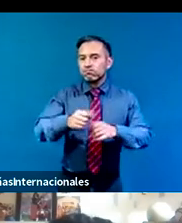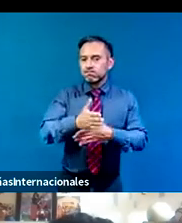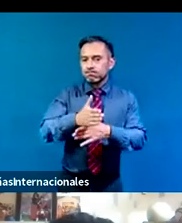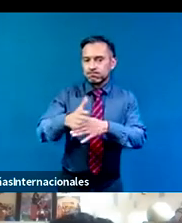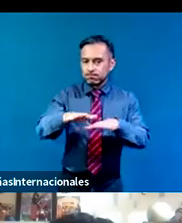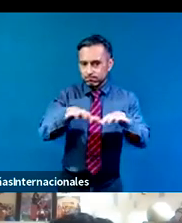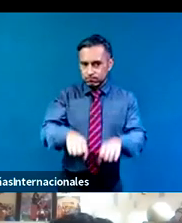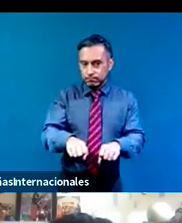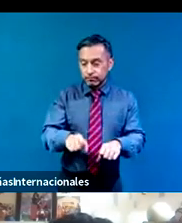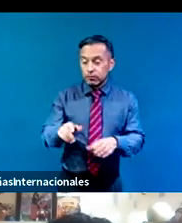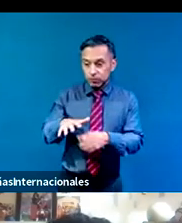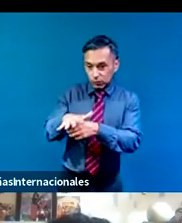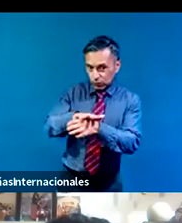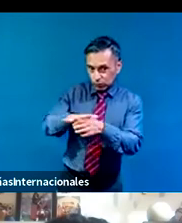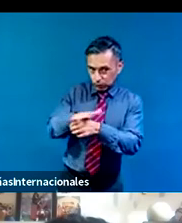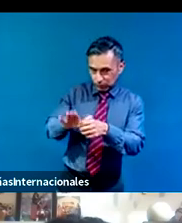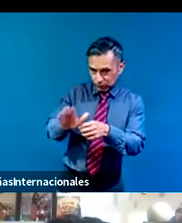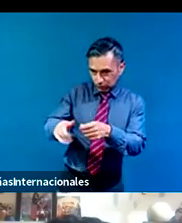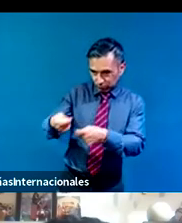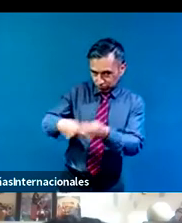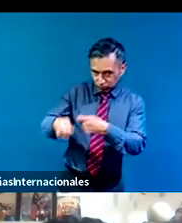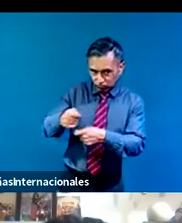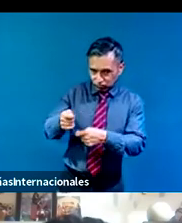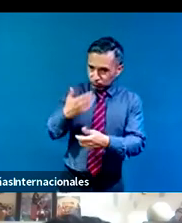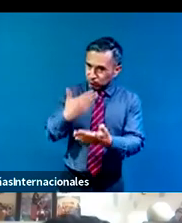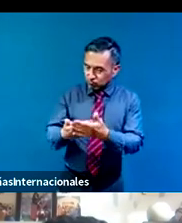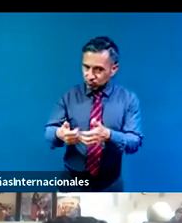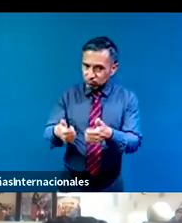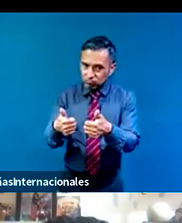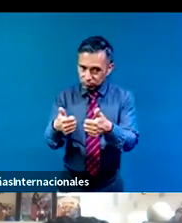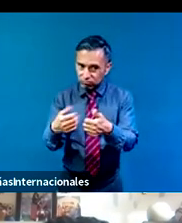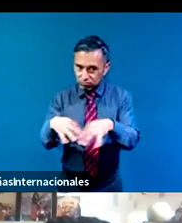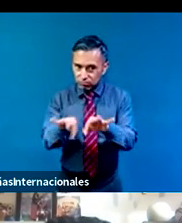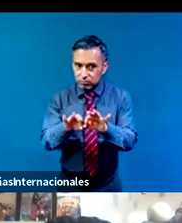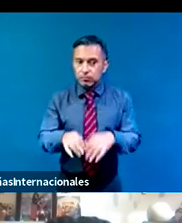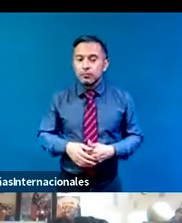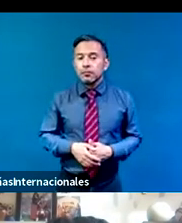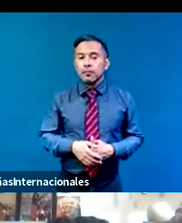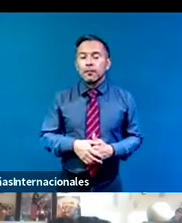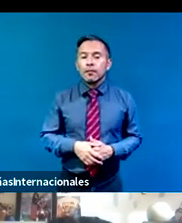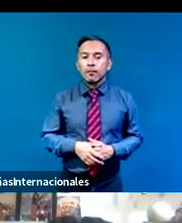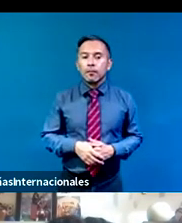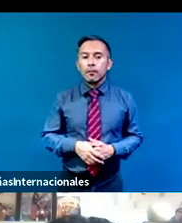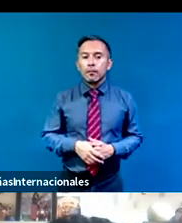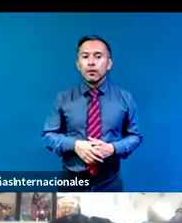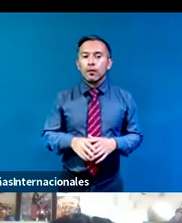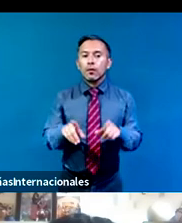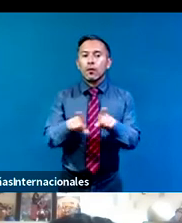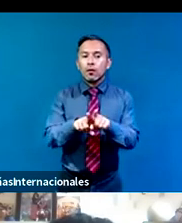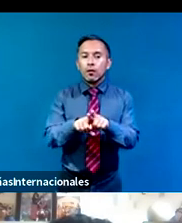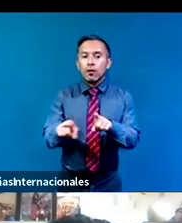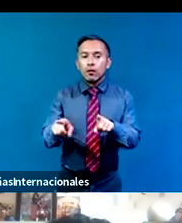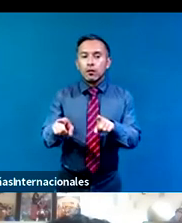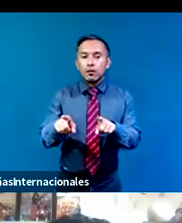crucial. And if you mainstream the care economy into these local practices, that can be massive.